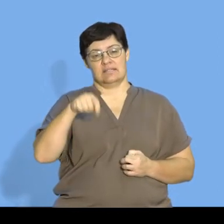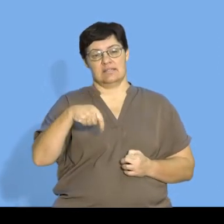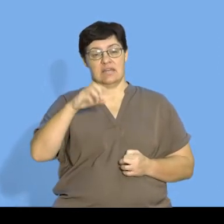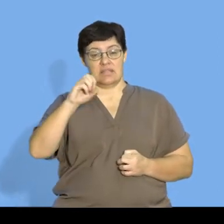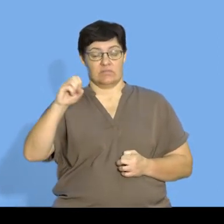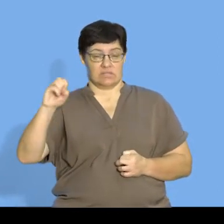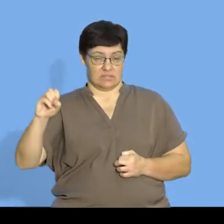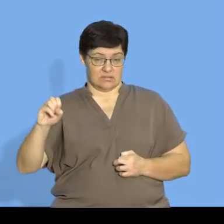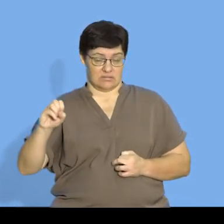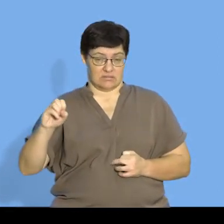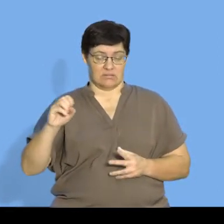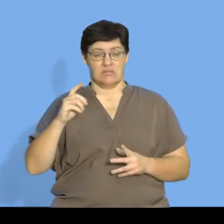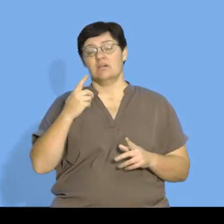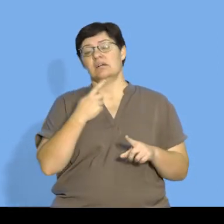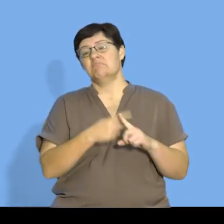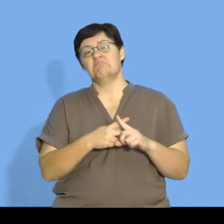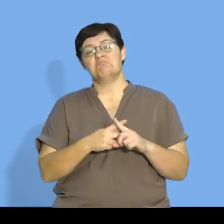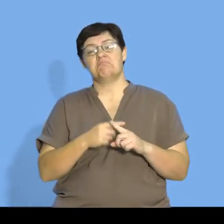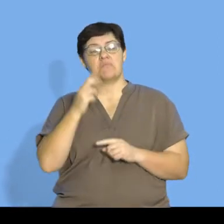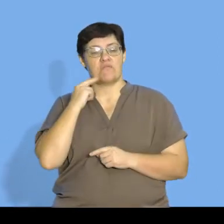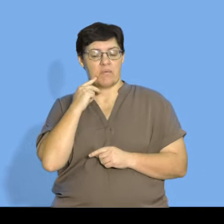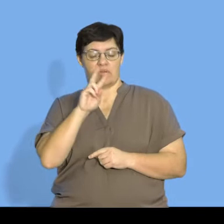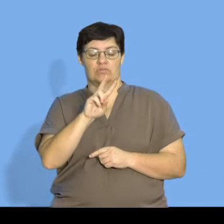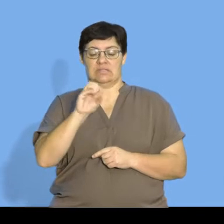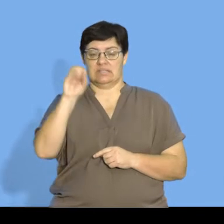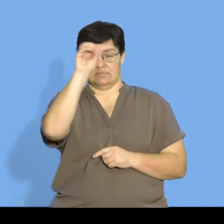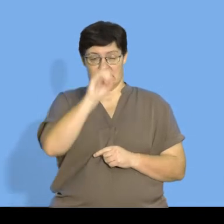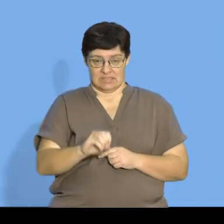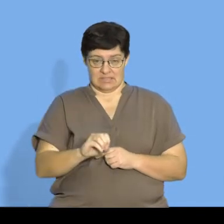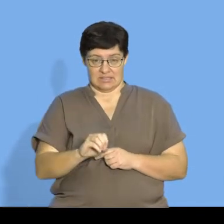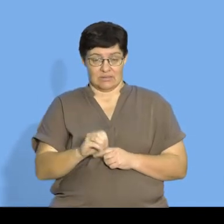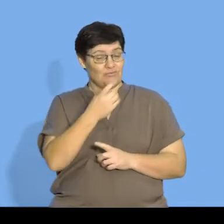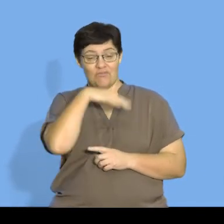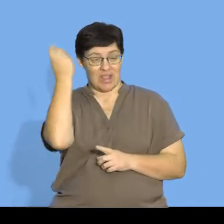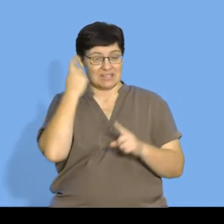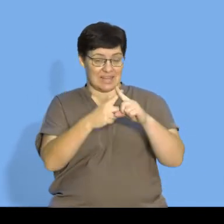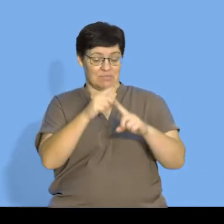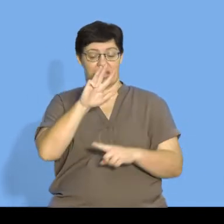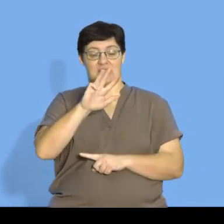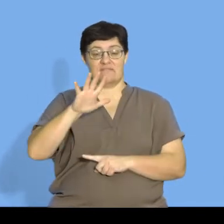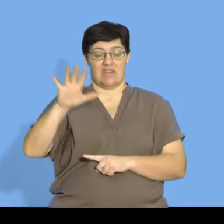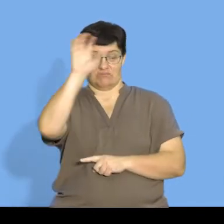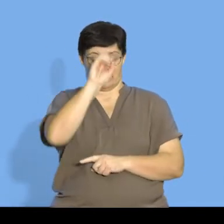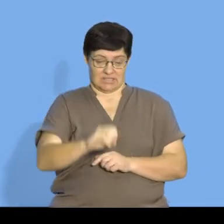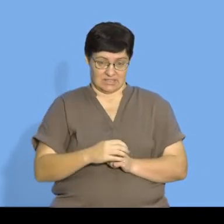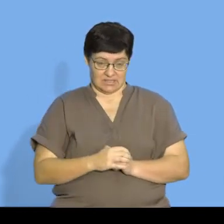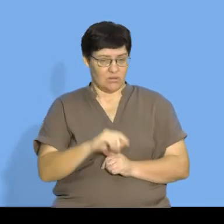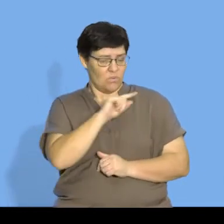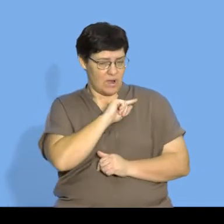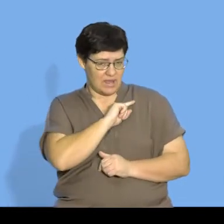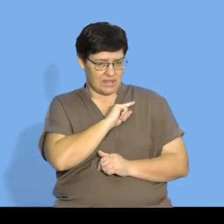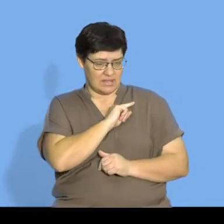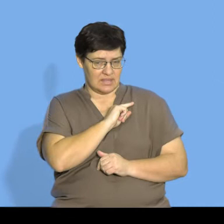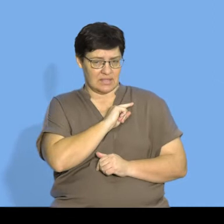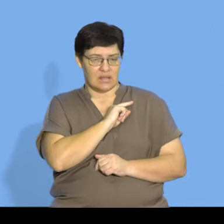180,000 times, in the month of November, 20%. Let's not forget the